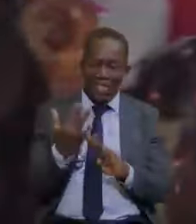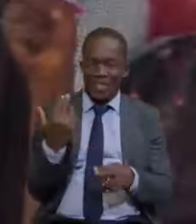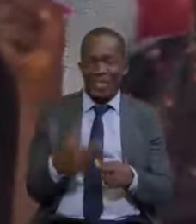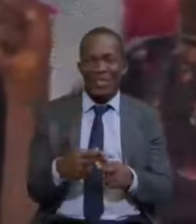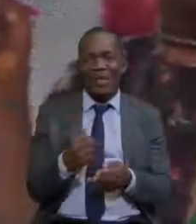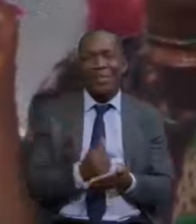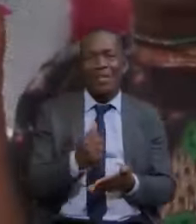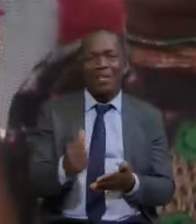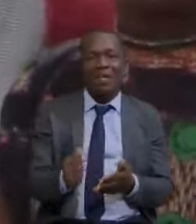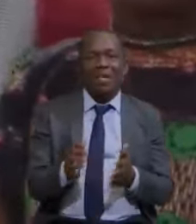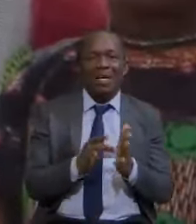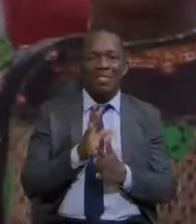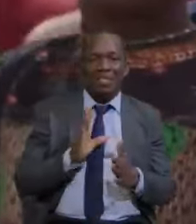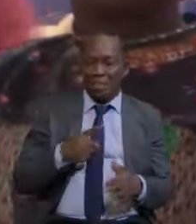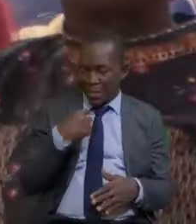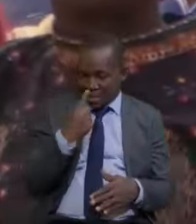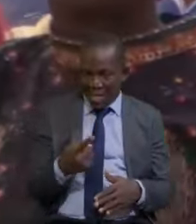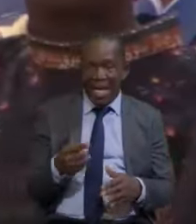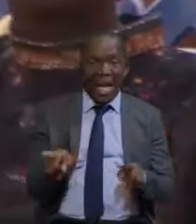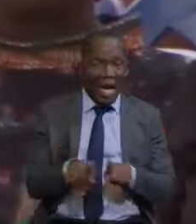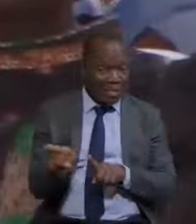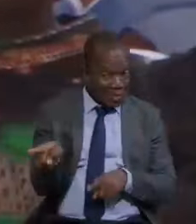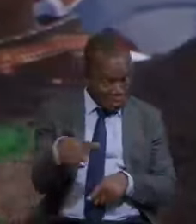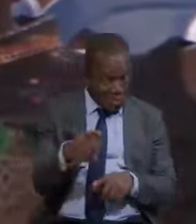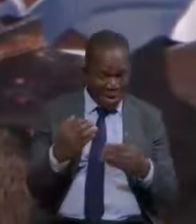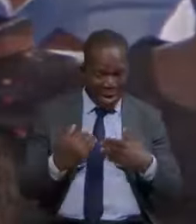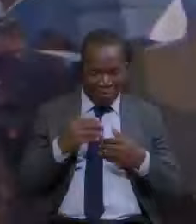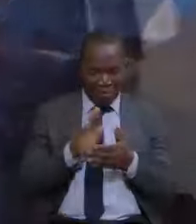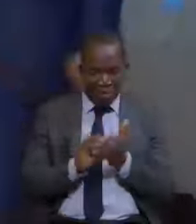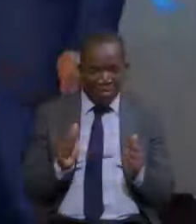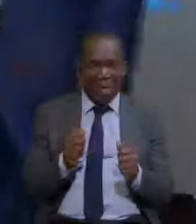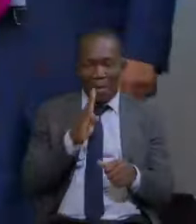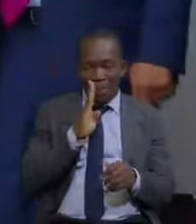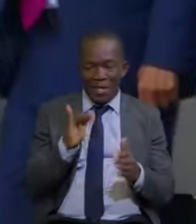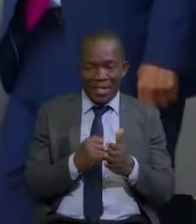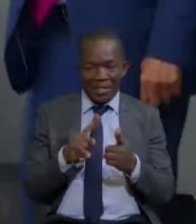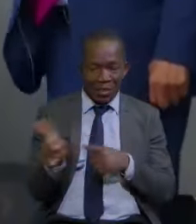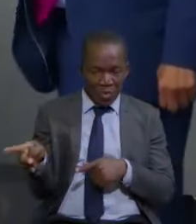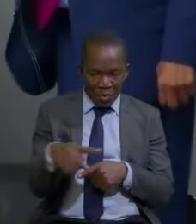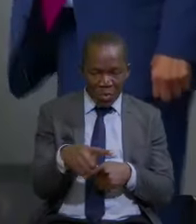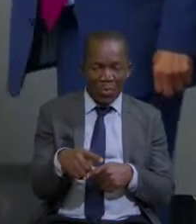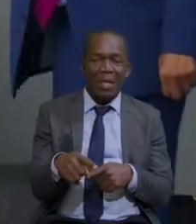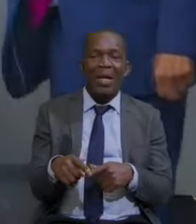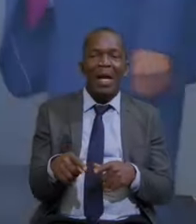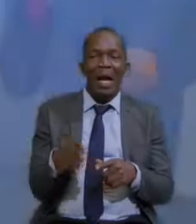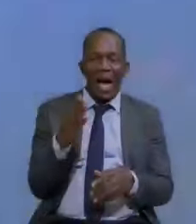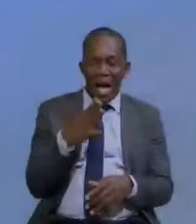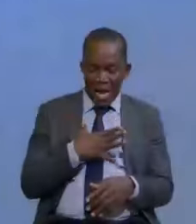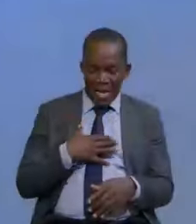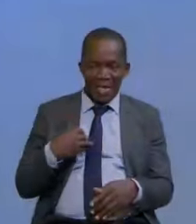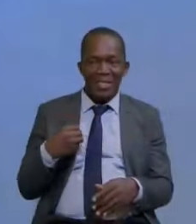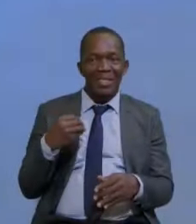thou hast believed, so be it done unto thee. And his servant